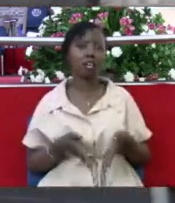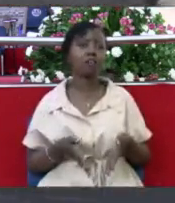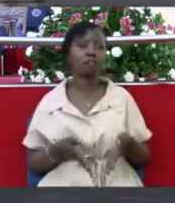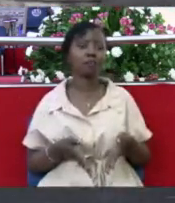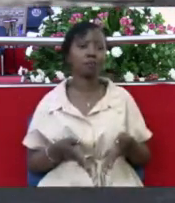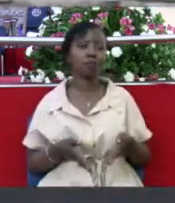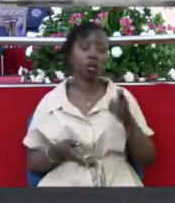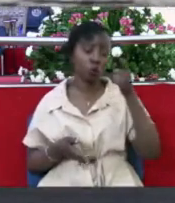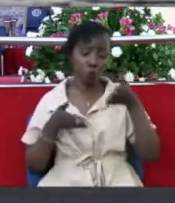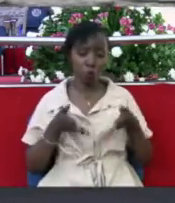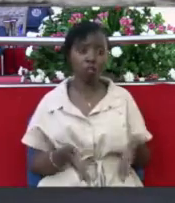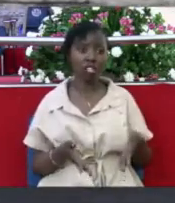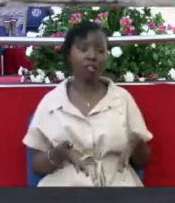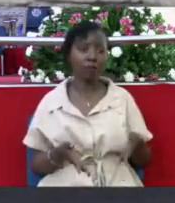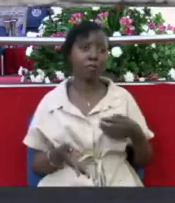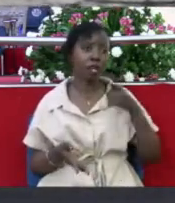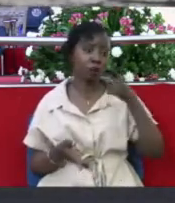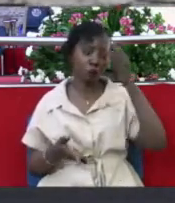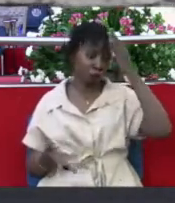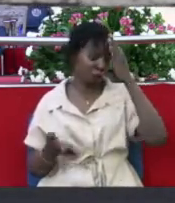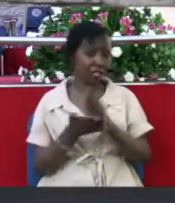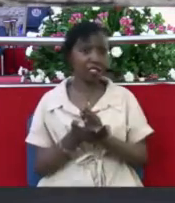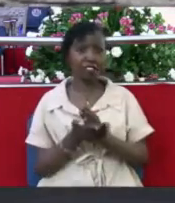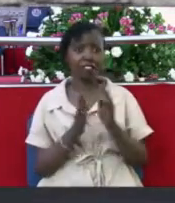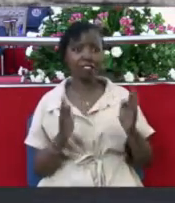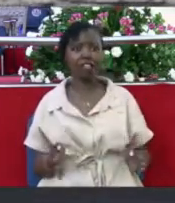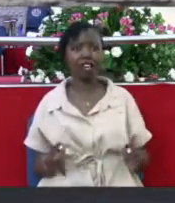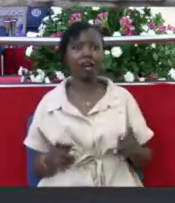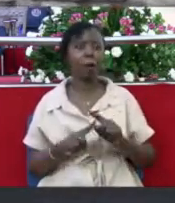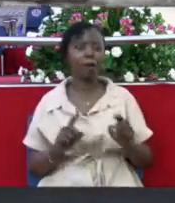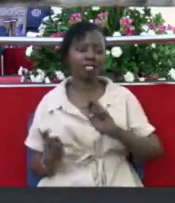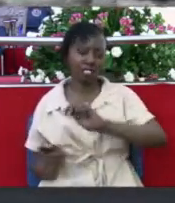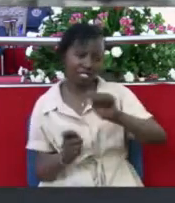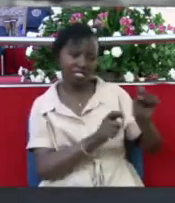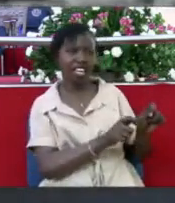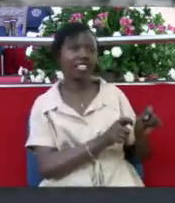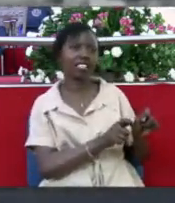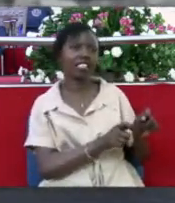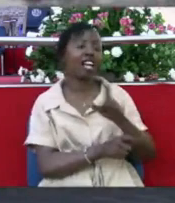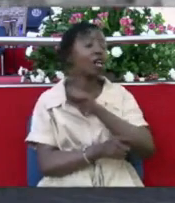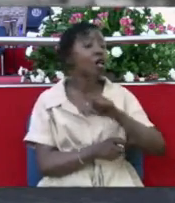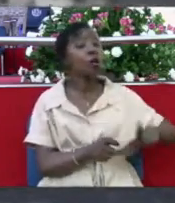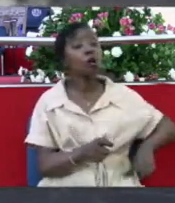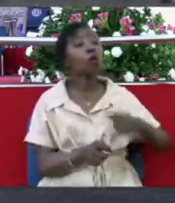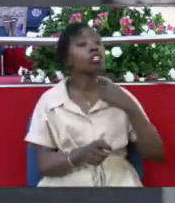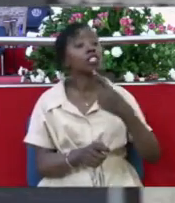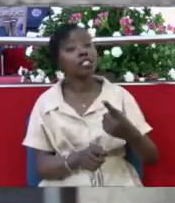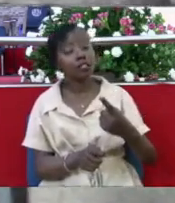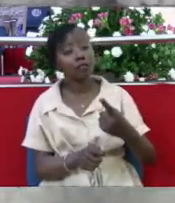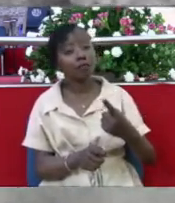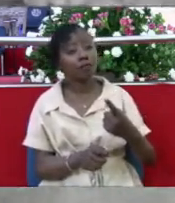here? Uko hapa? You're a believer. Muumini. But you have turned away. Umegeuka. The Lord is saying, Mungu yuasema,